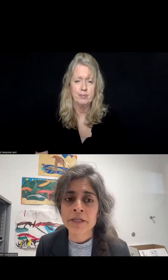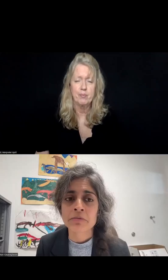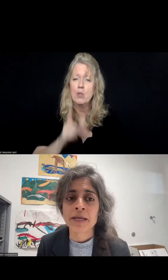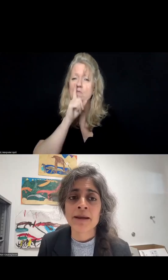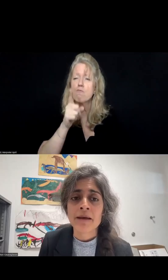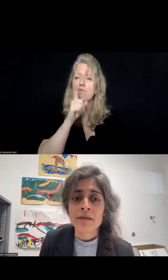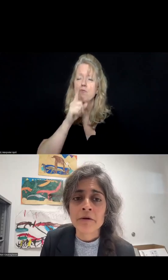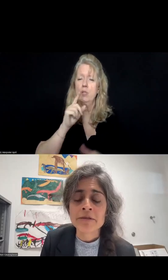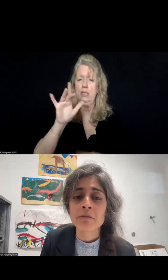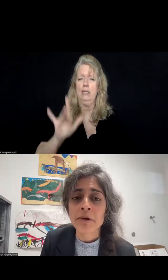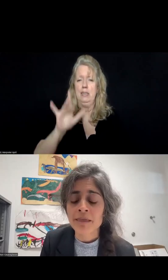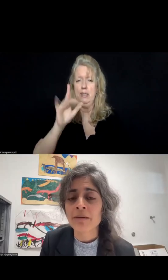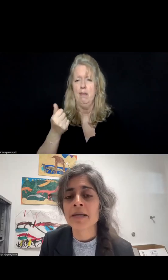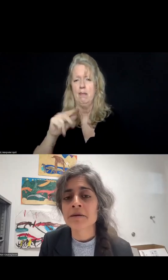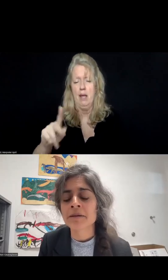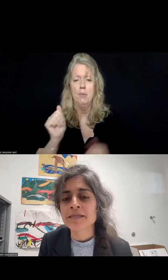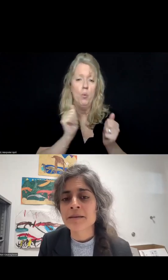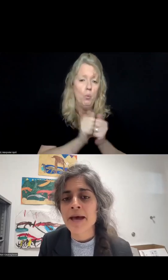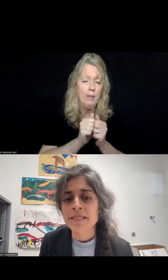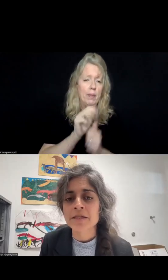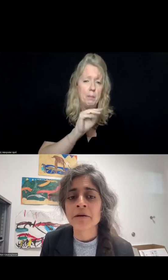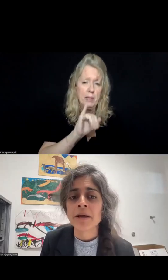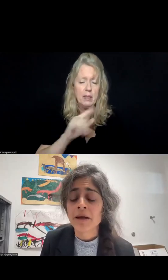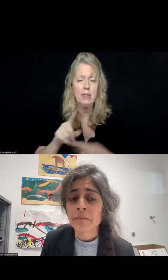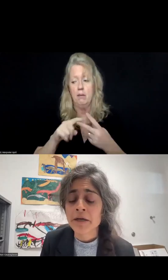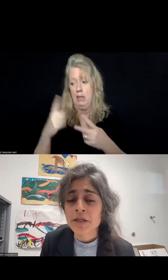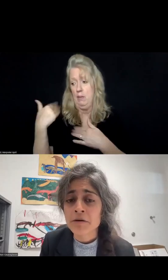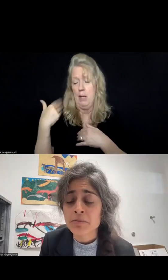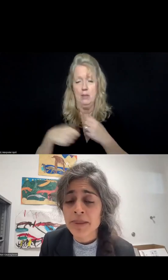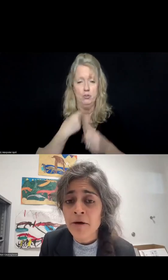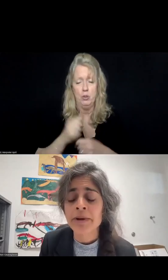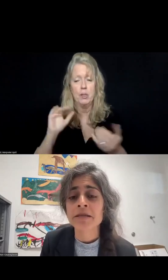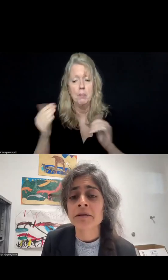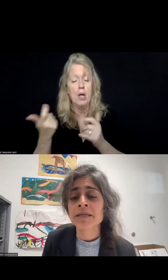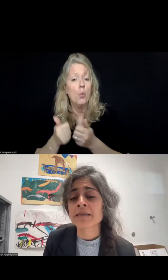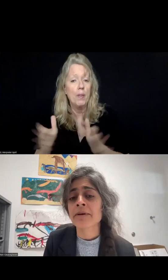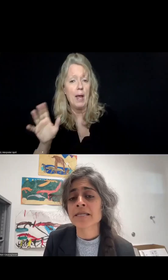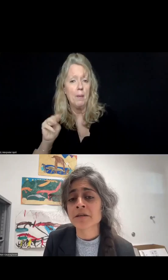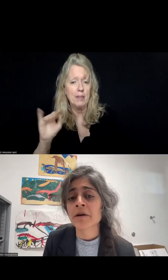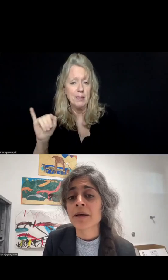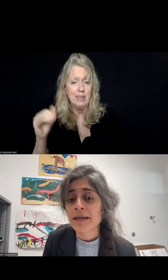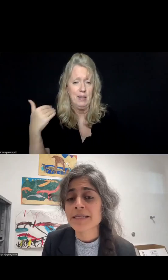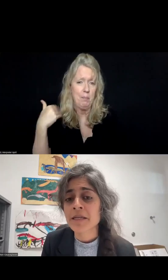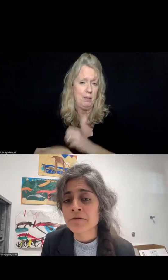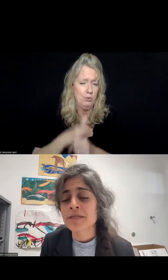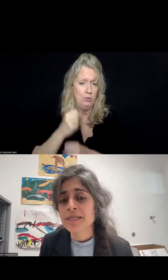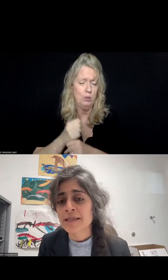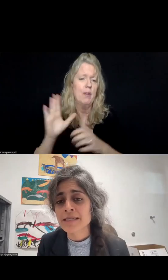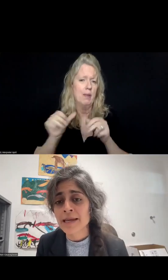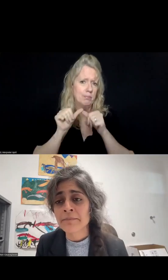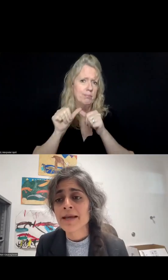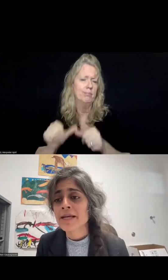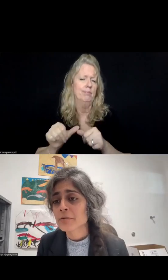gap between those with mental illness in the past year compared to those without mental illness in the past year continues to